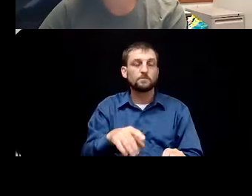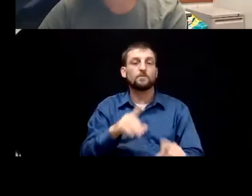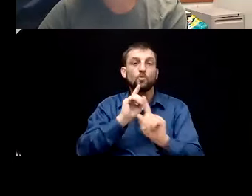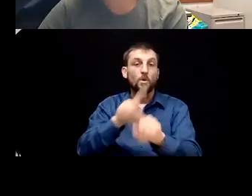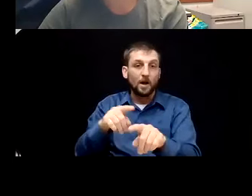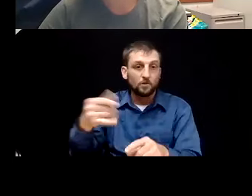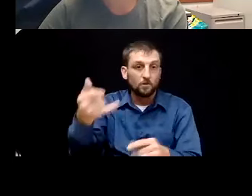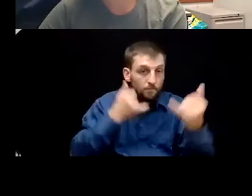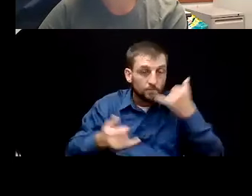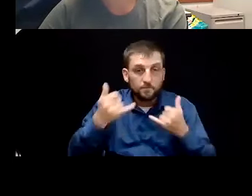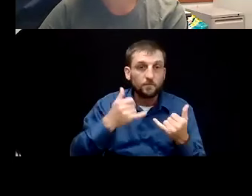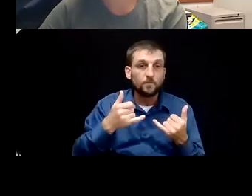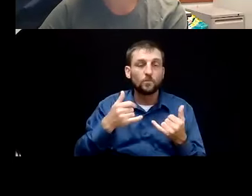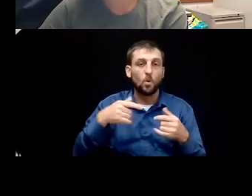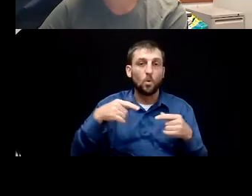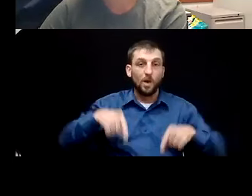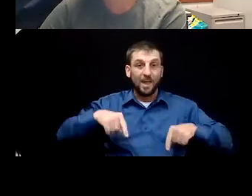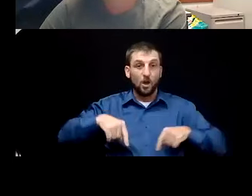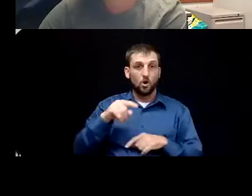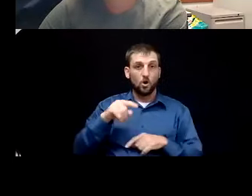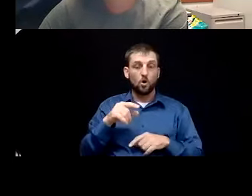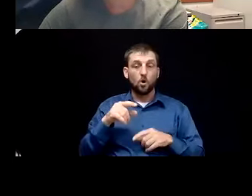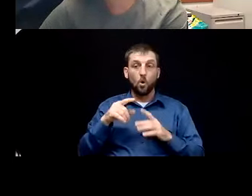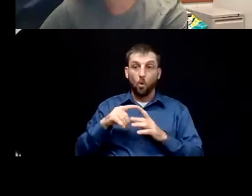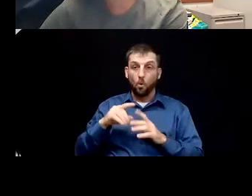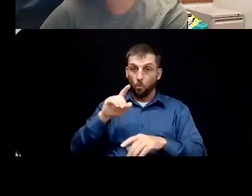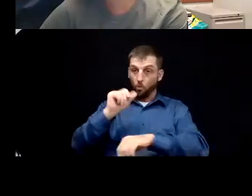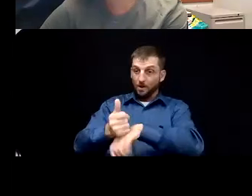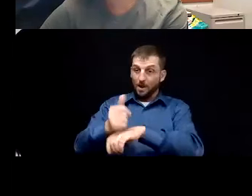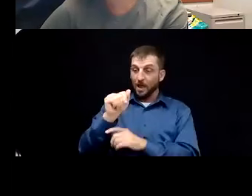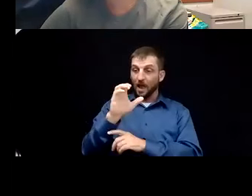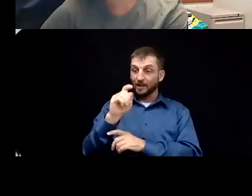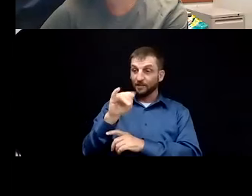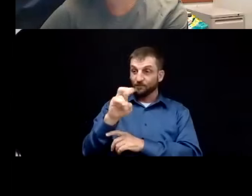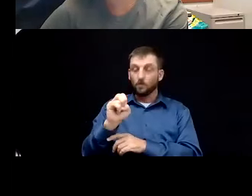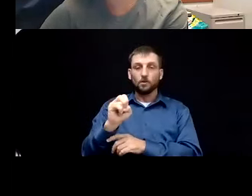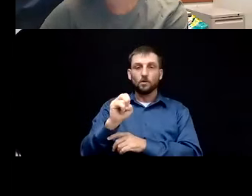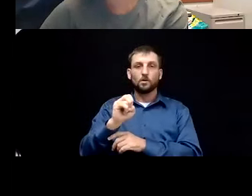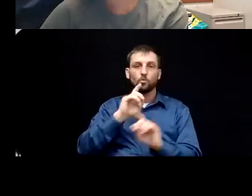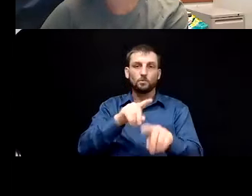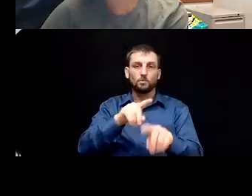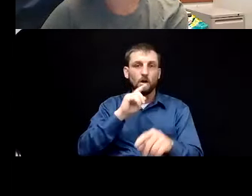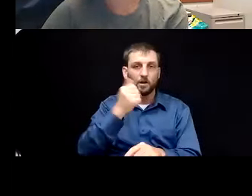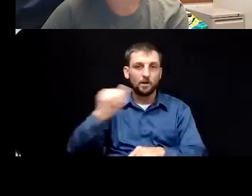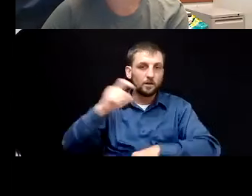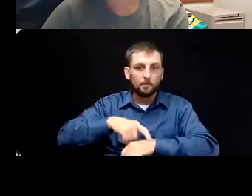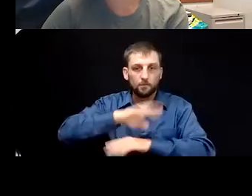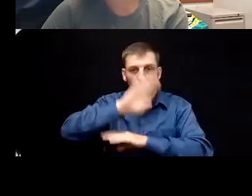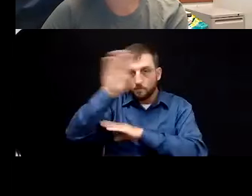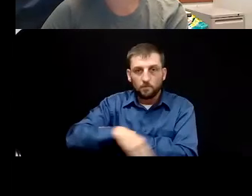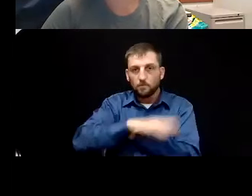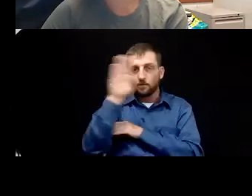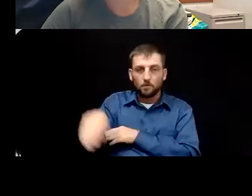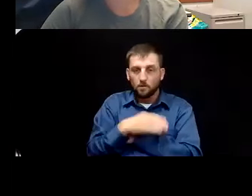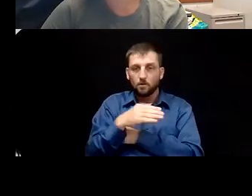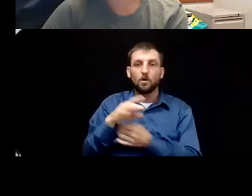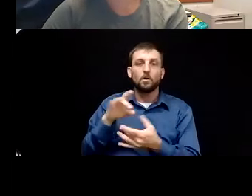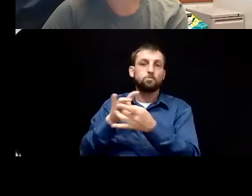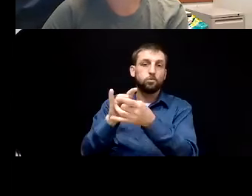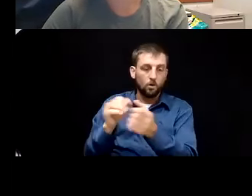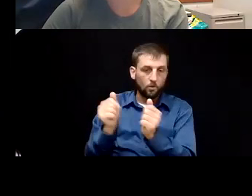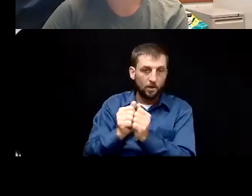parishes. We're here 24/7 when we're activated. We maintain liaisons and coordination with all parishes and